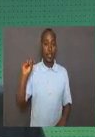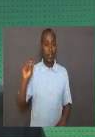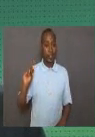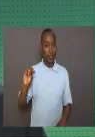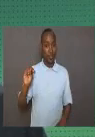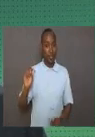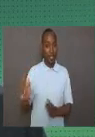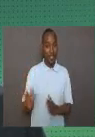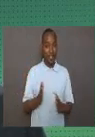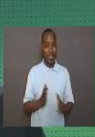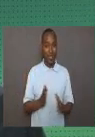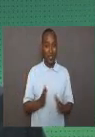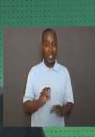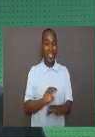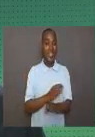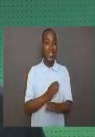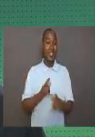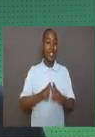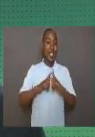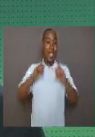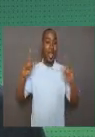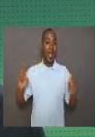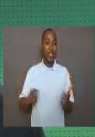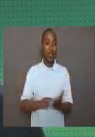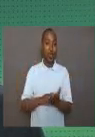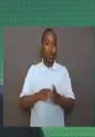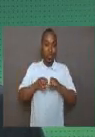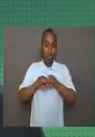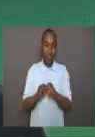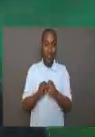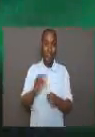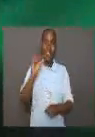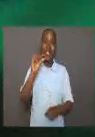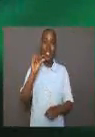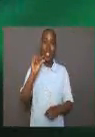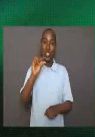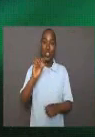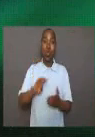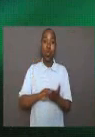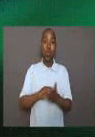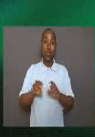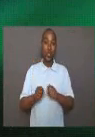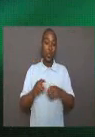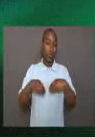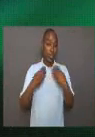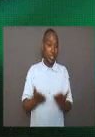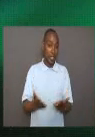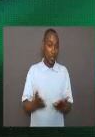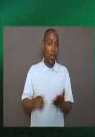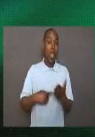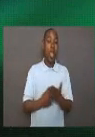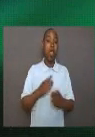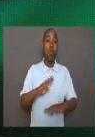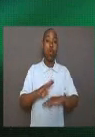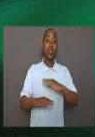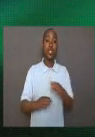break down large molecules into smaller molecules. This process is